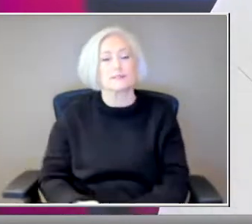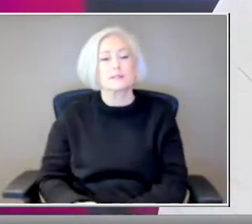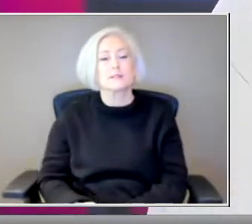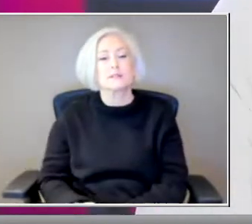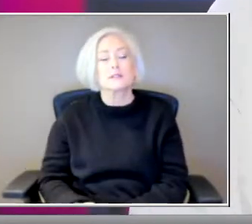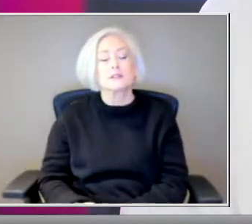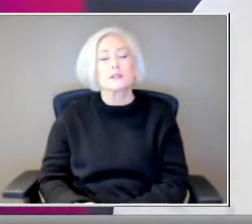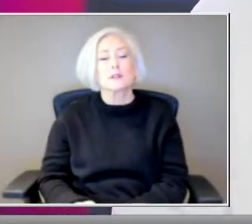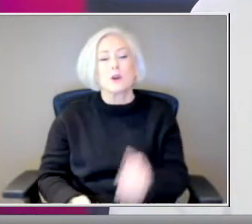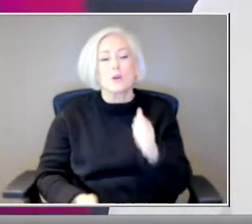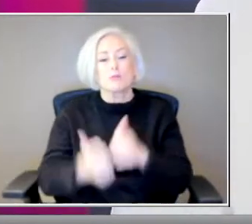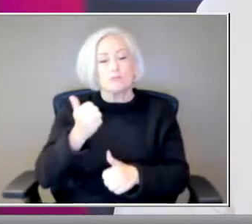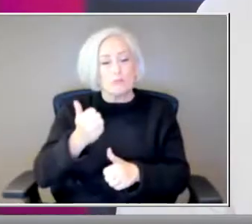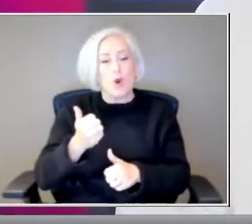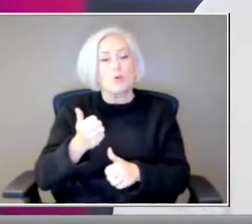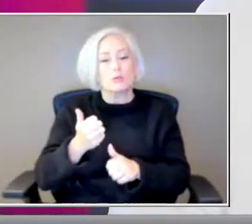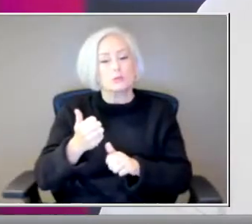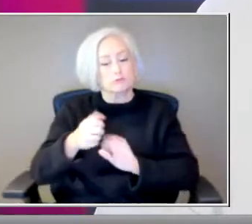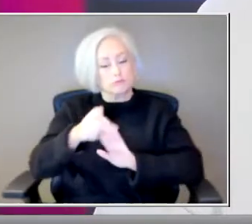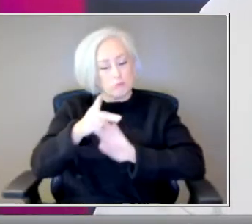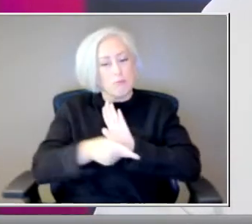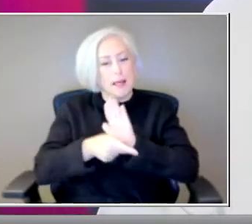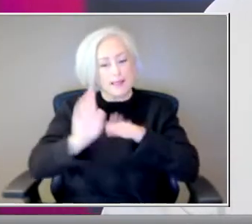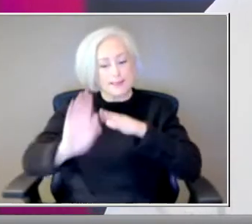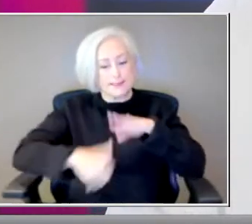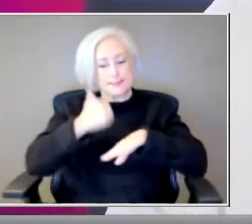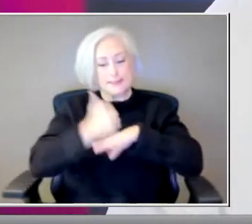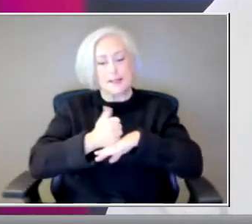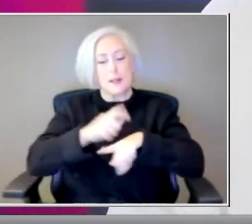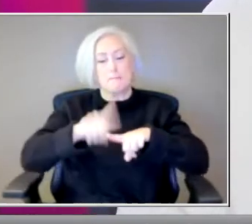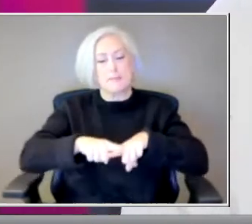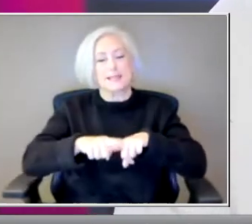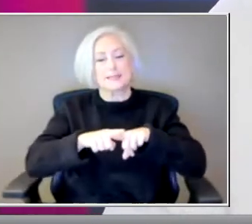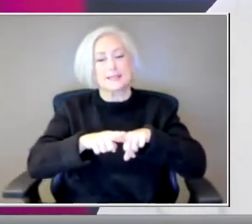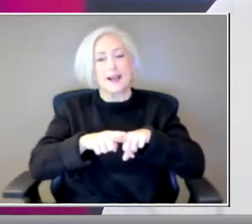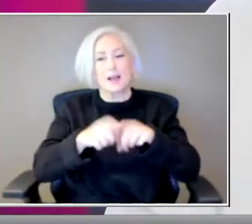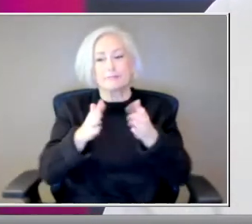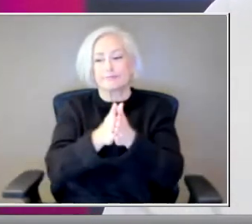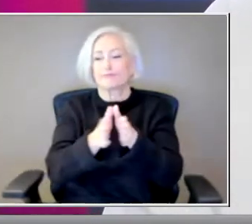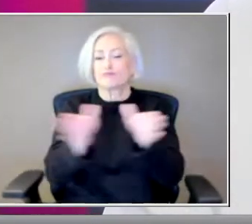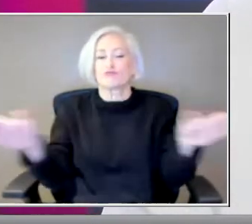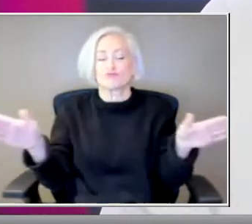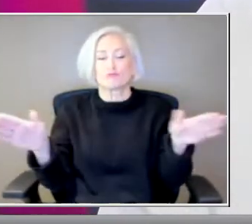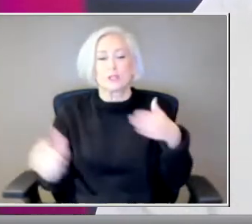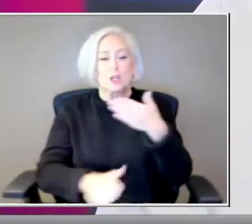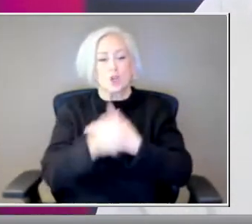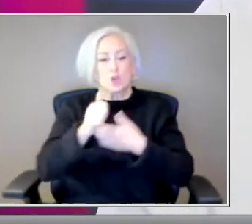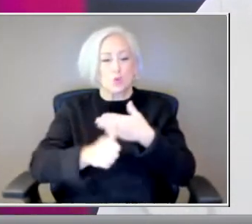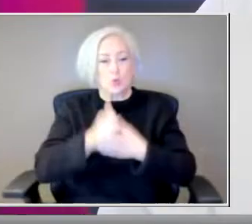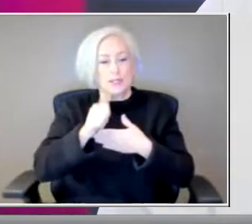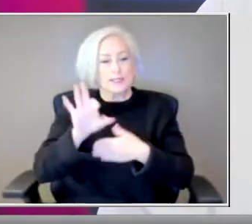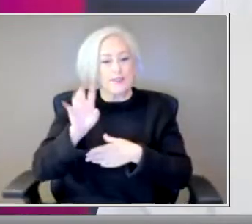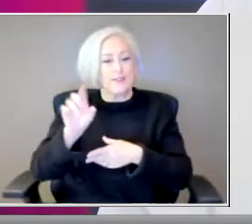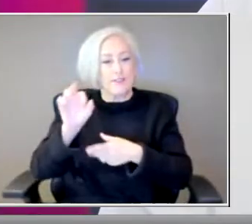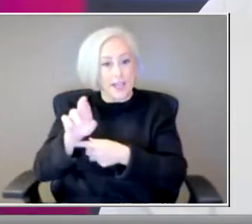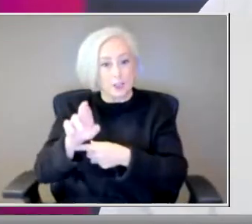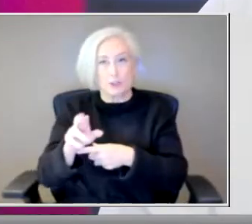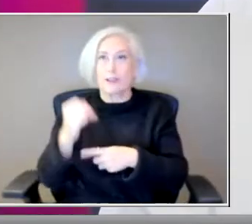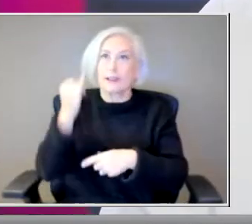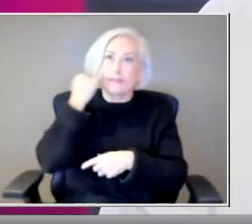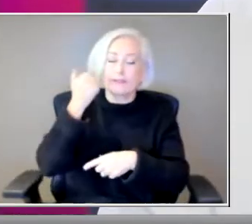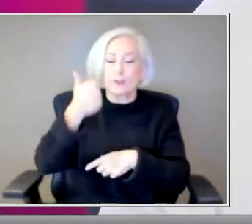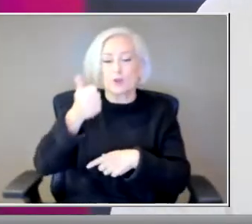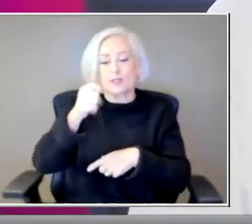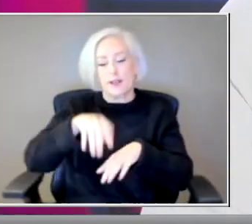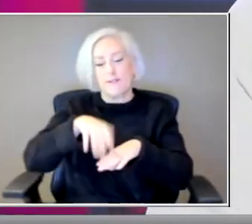they look at the other risk factors, and based on that, okay, if you are 45 and above, you need to get your cholesterol done, but checked. But if you have